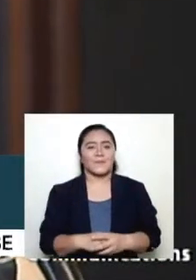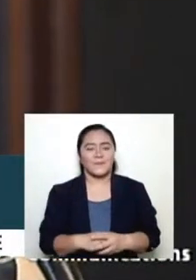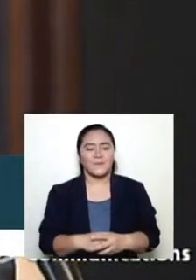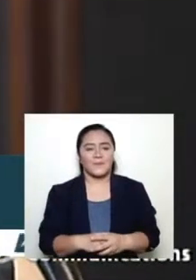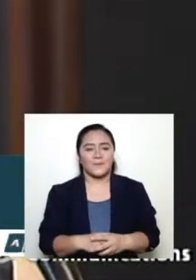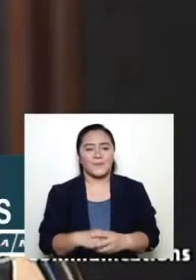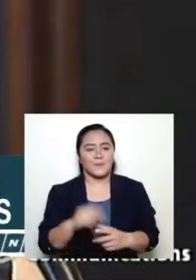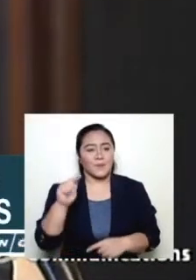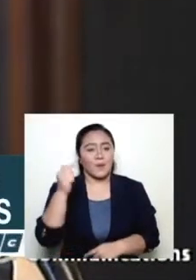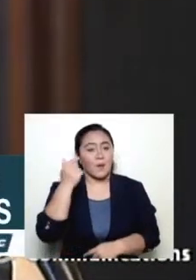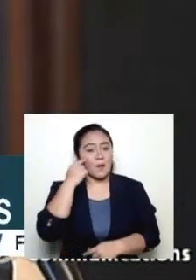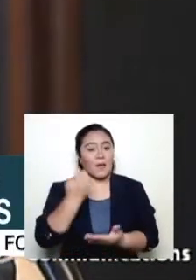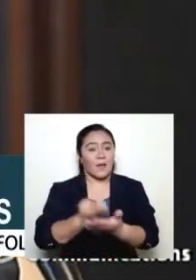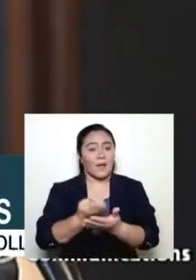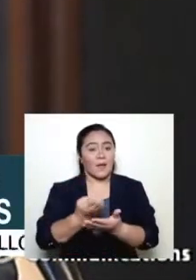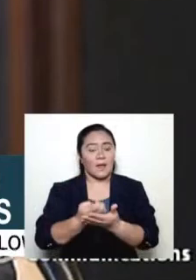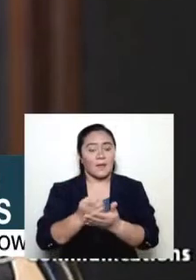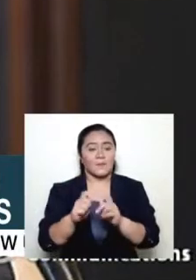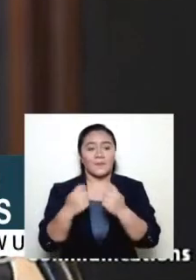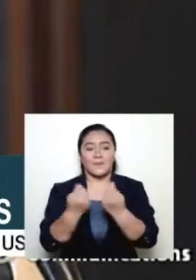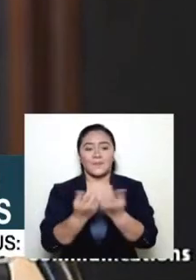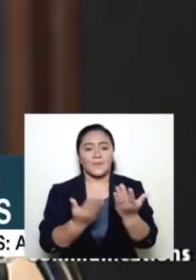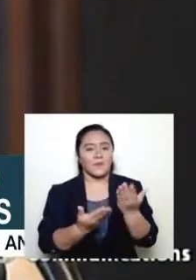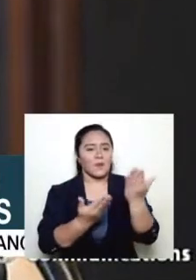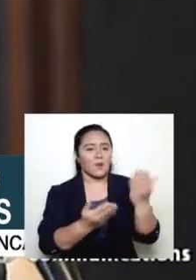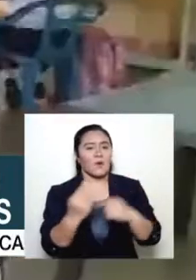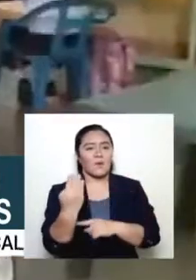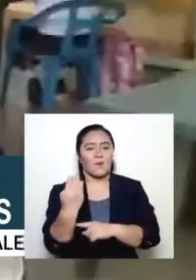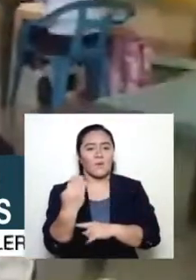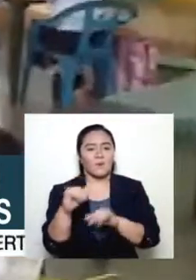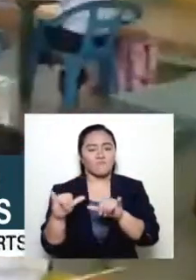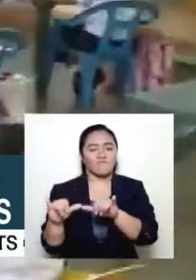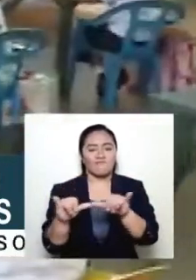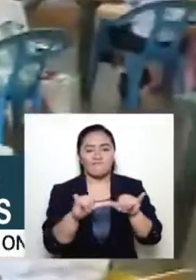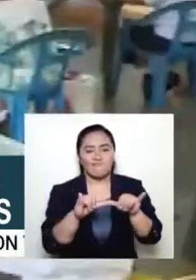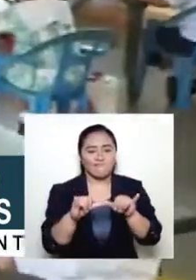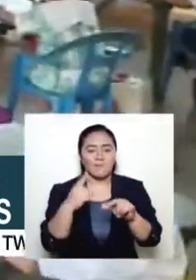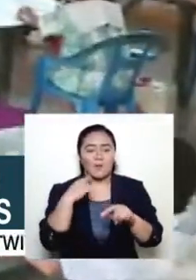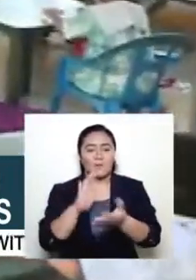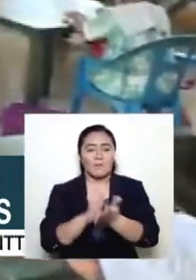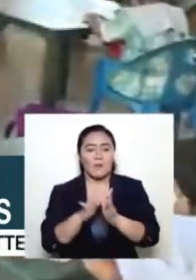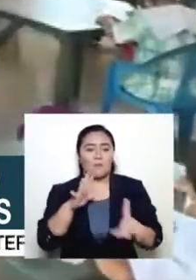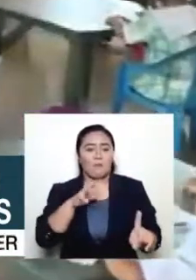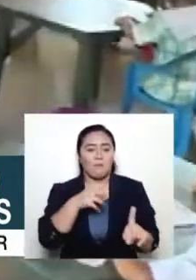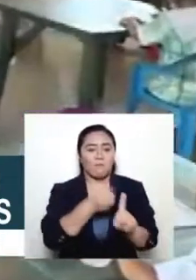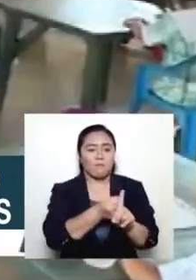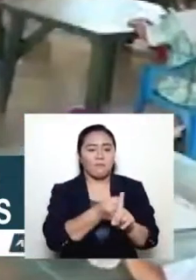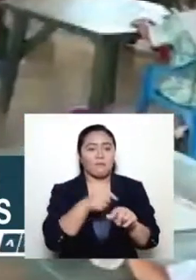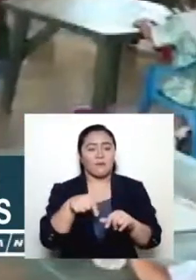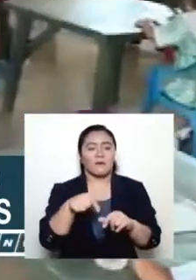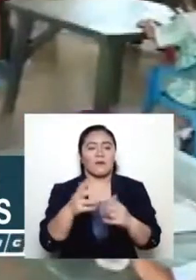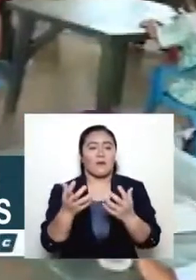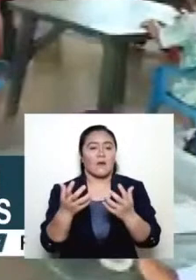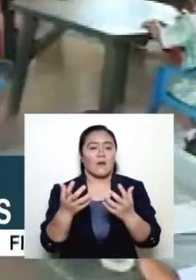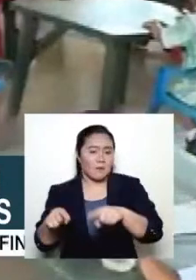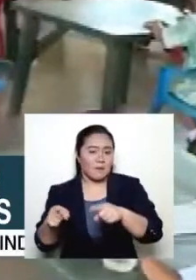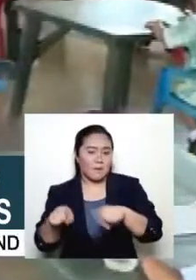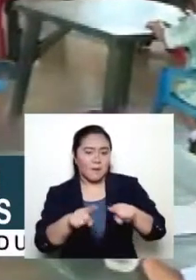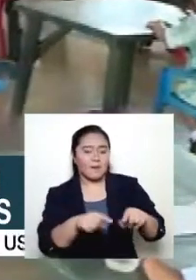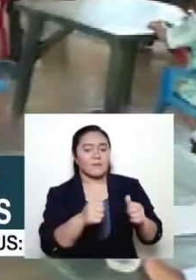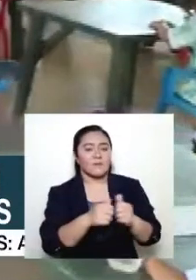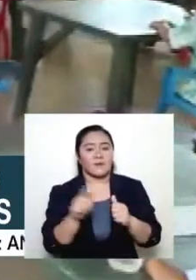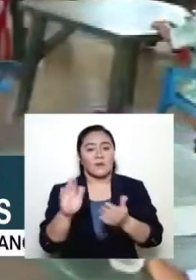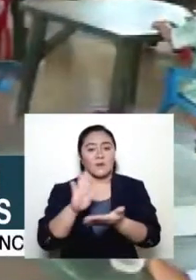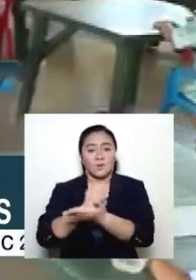The government's economic team is suggesting 14 measures to alleviate the impact of the crisis, among them opening all schools for